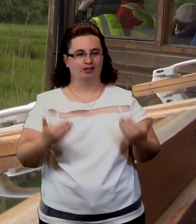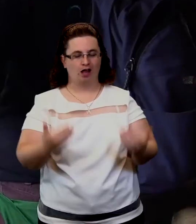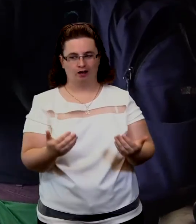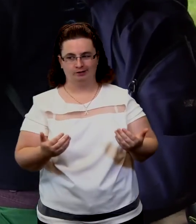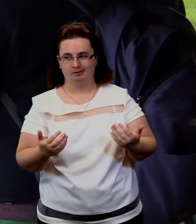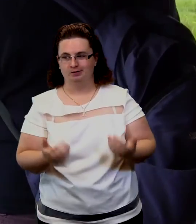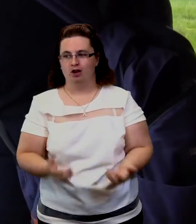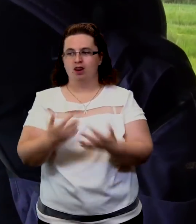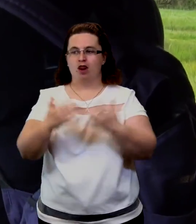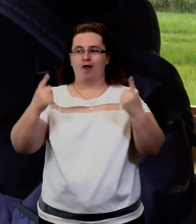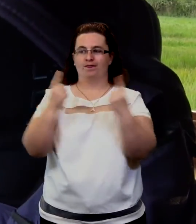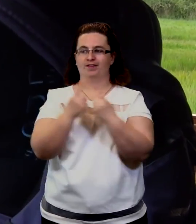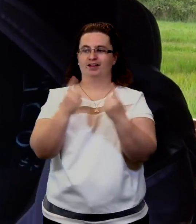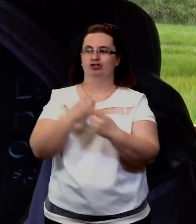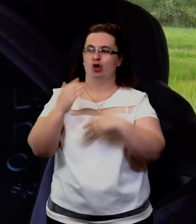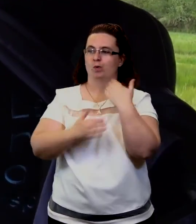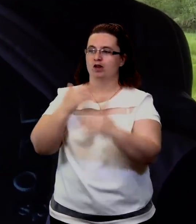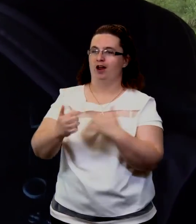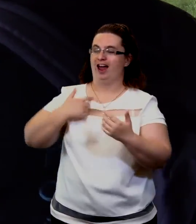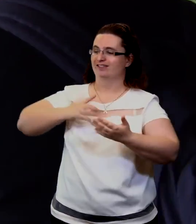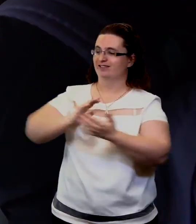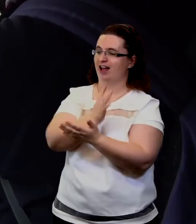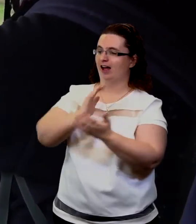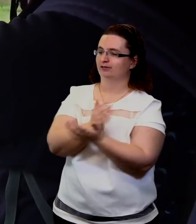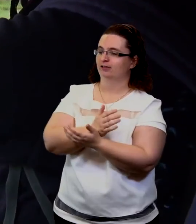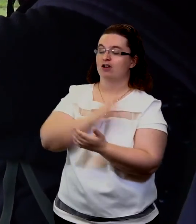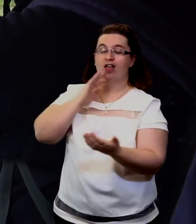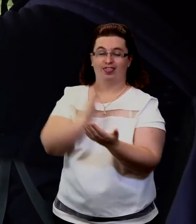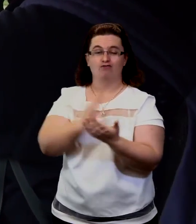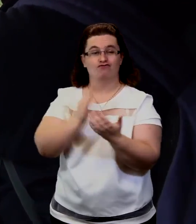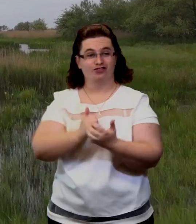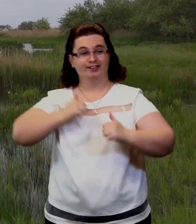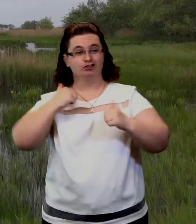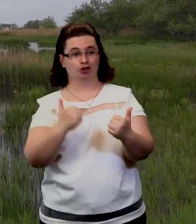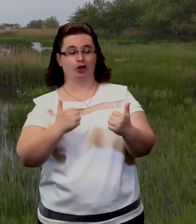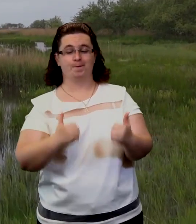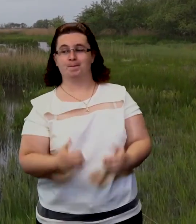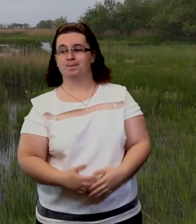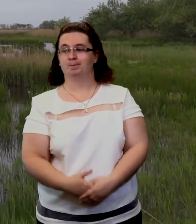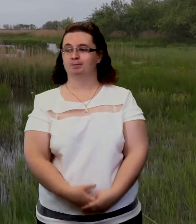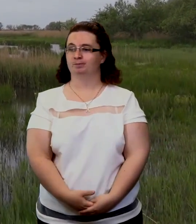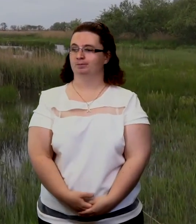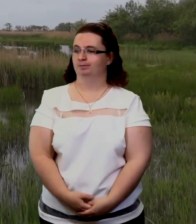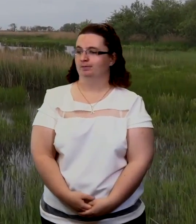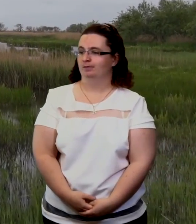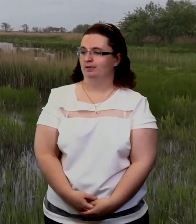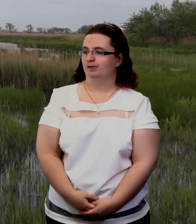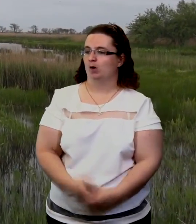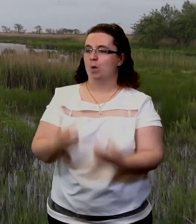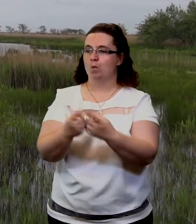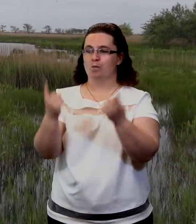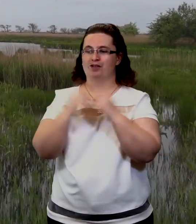there's lots of things, you know, going on, and I'm delighted really. Yeah, it's really good.